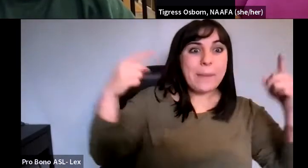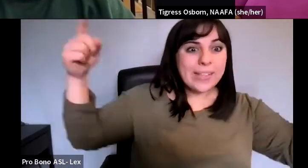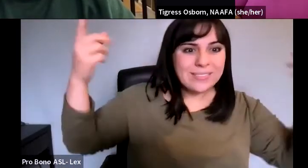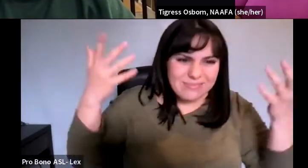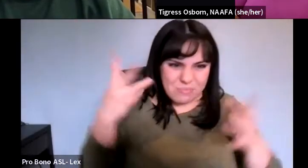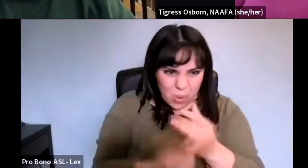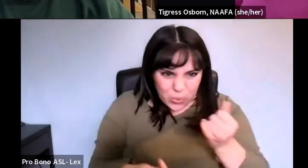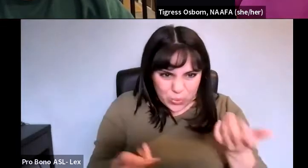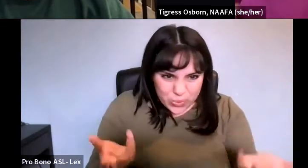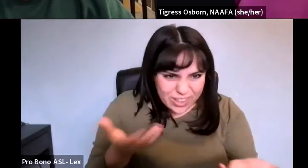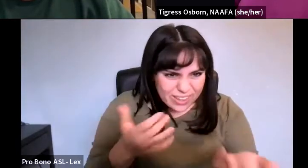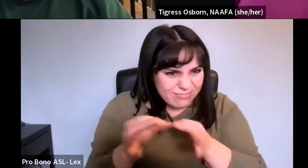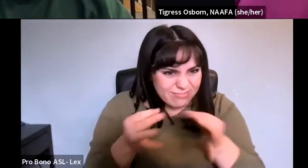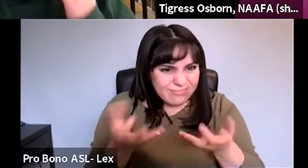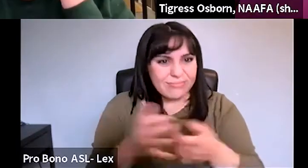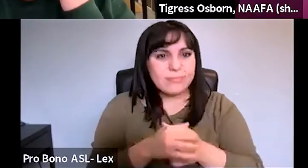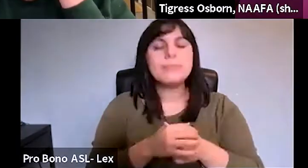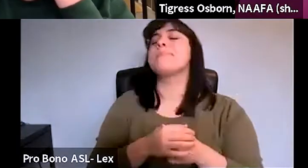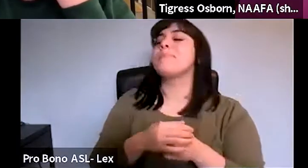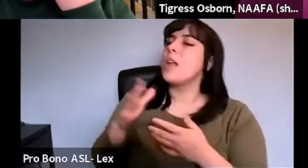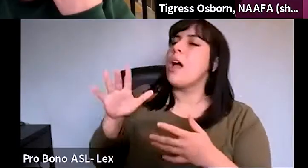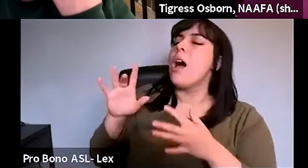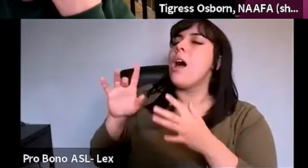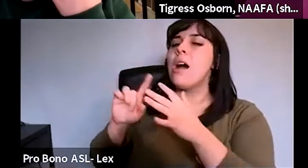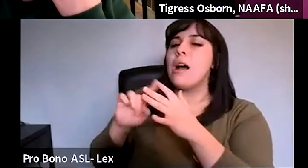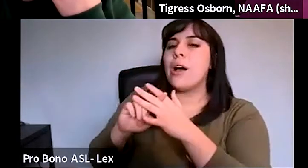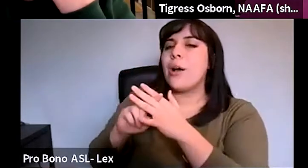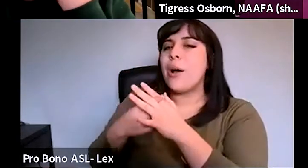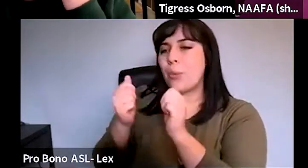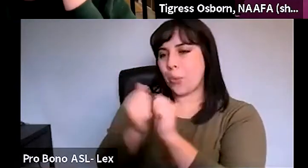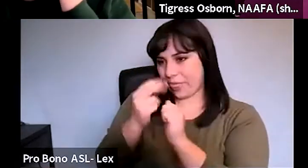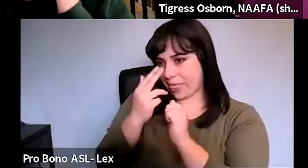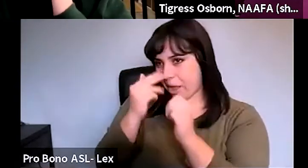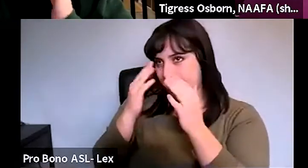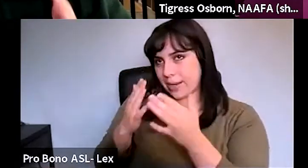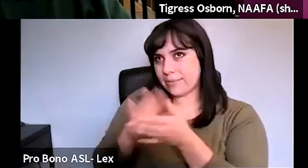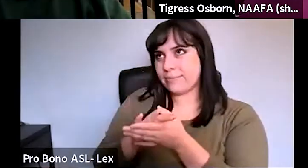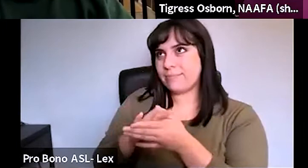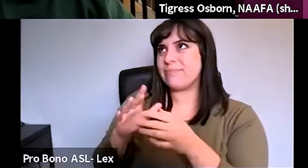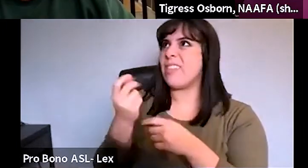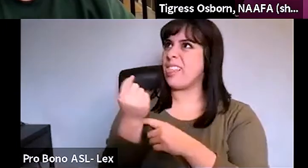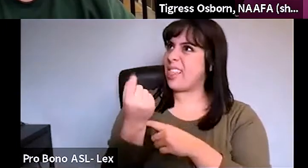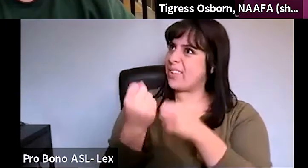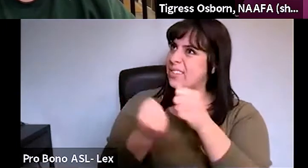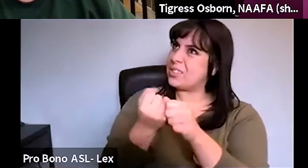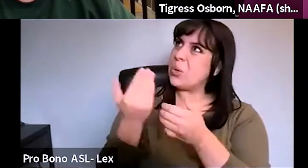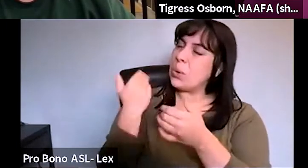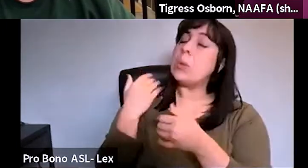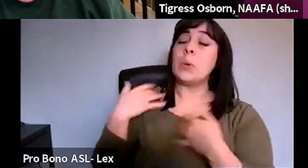I started with the comedy when I started doing comedy, which is, oh my God, 11 years ago now.